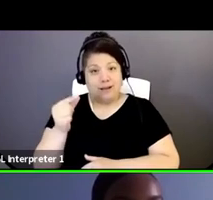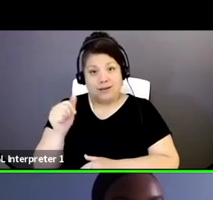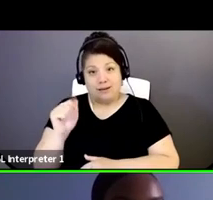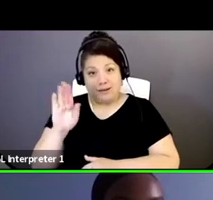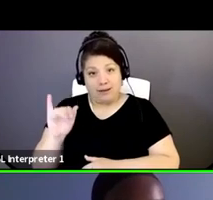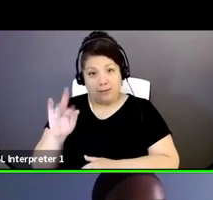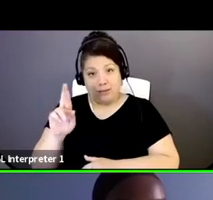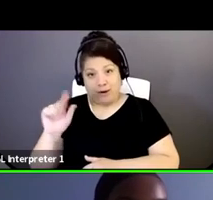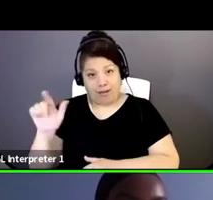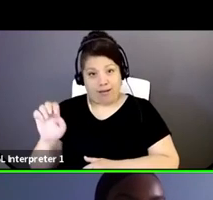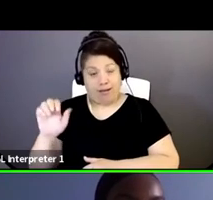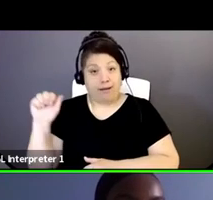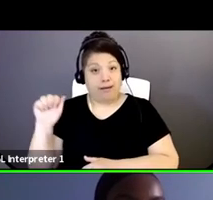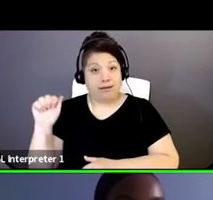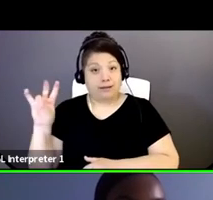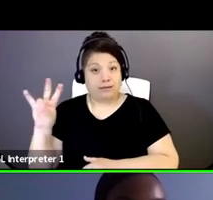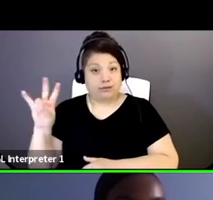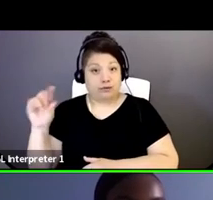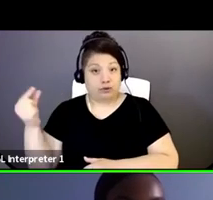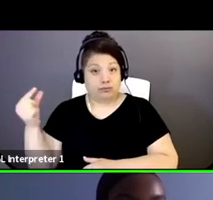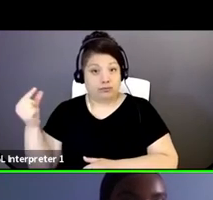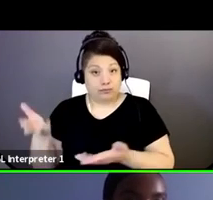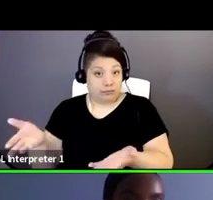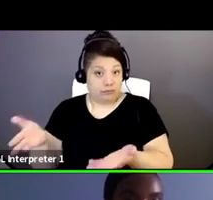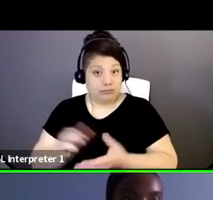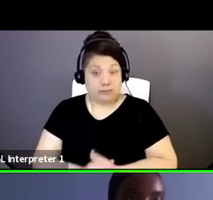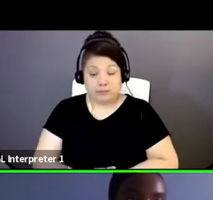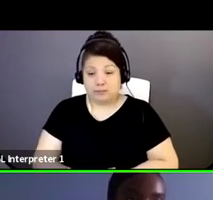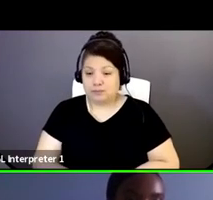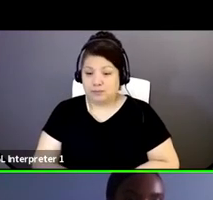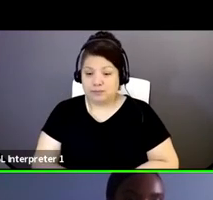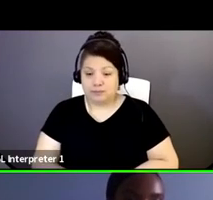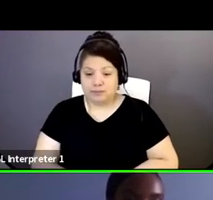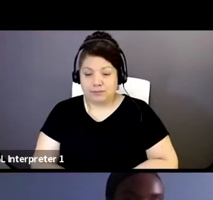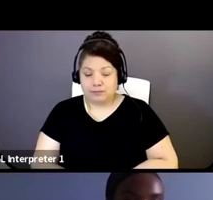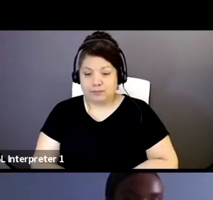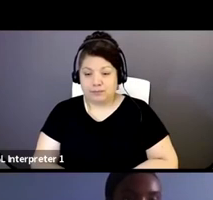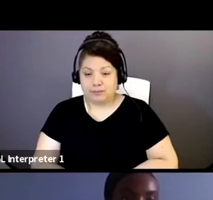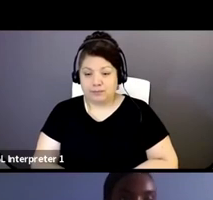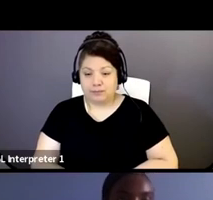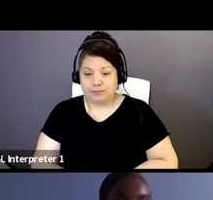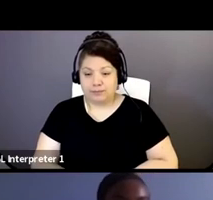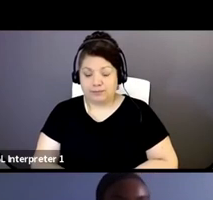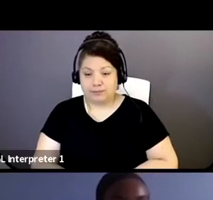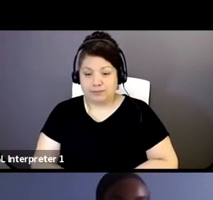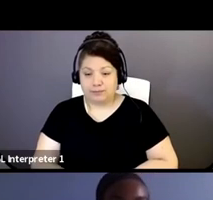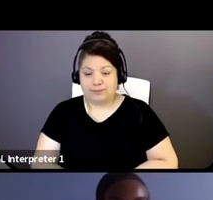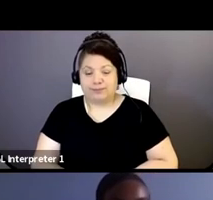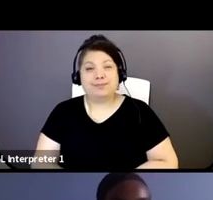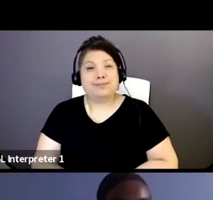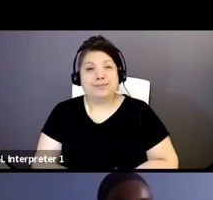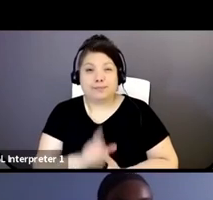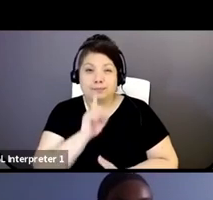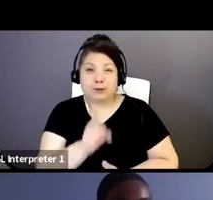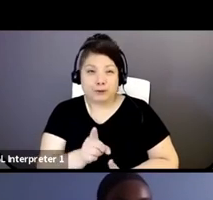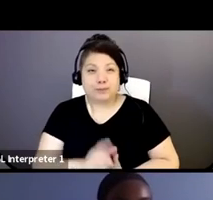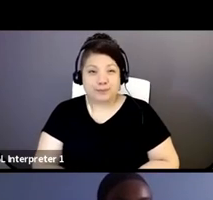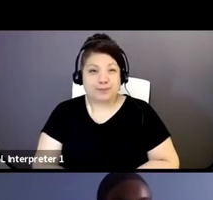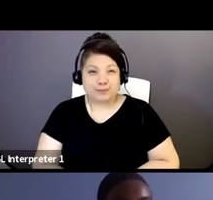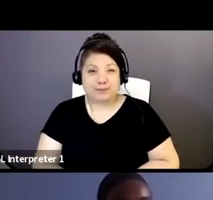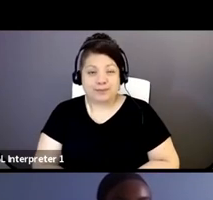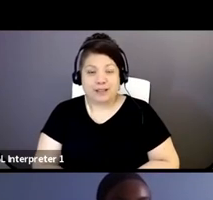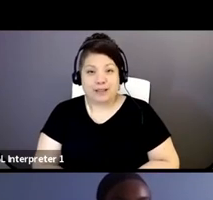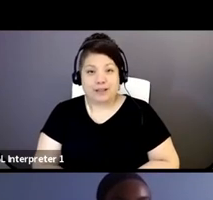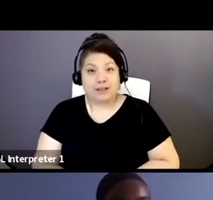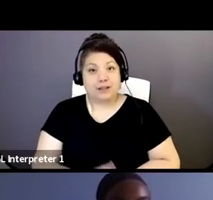Seven Generations. What do you think on this question? Sure. So the reason why